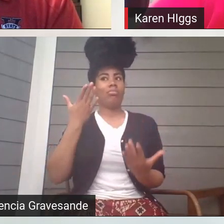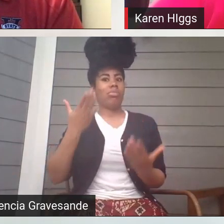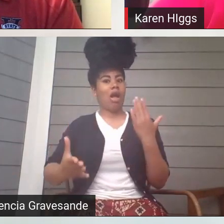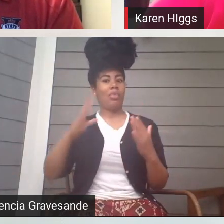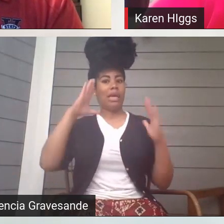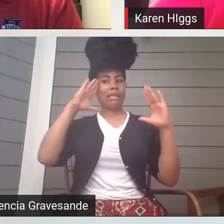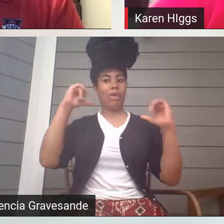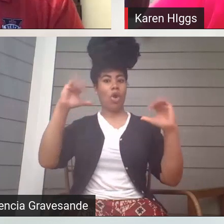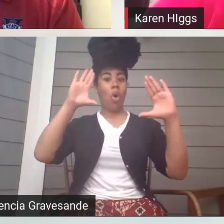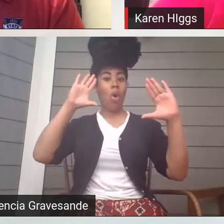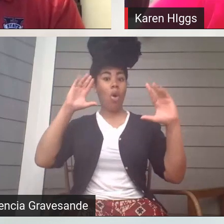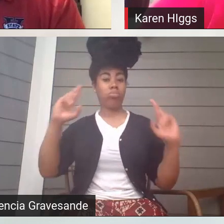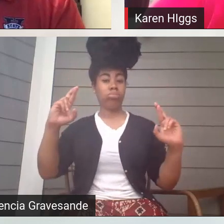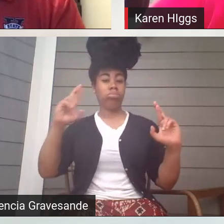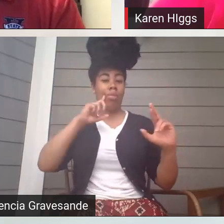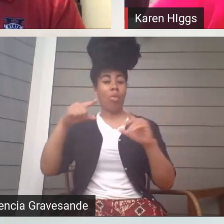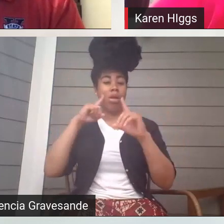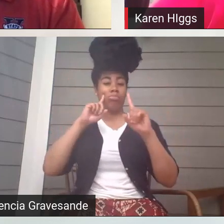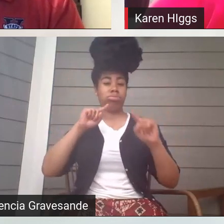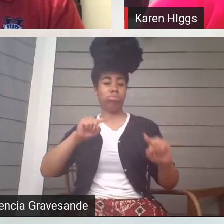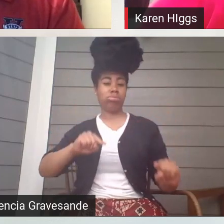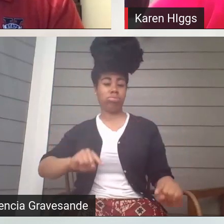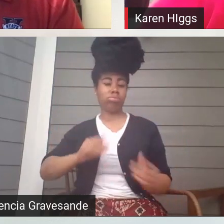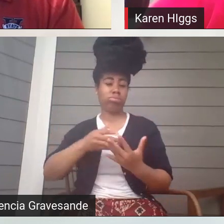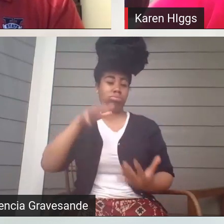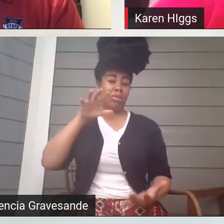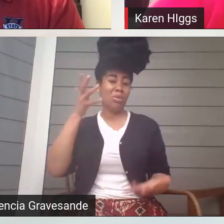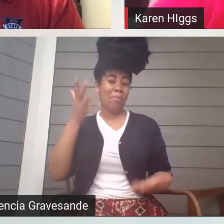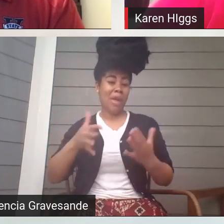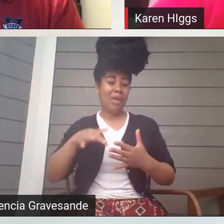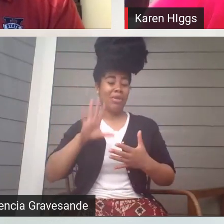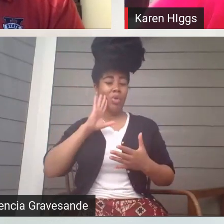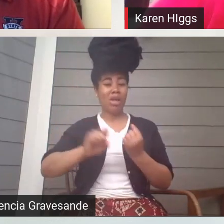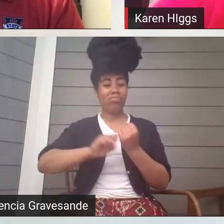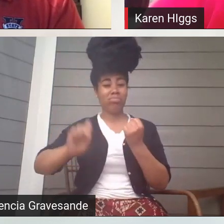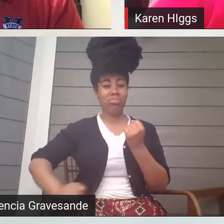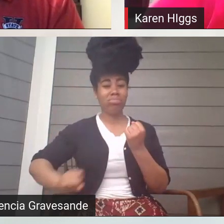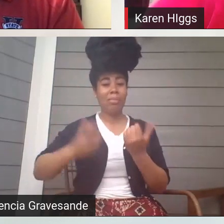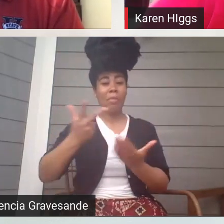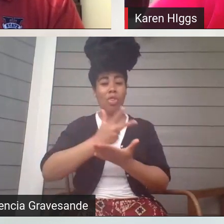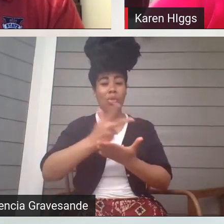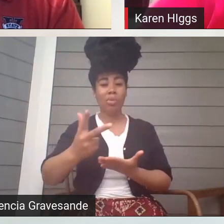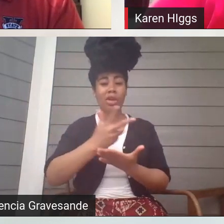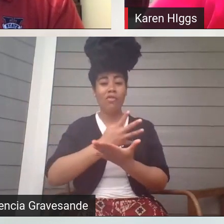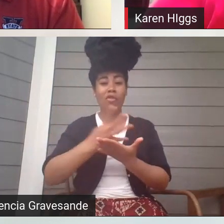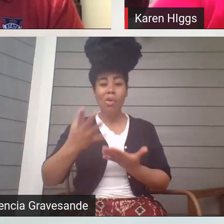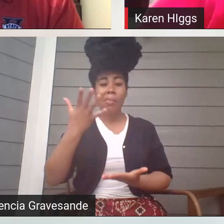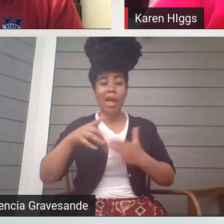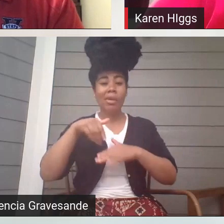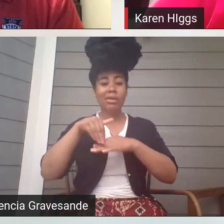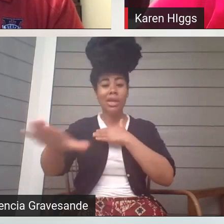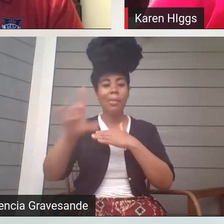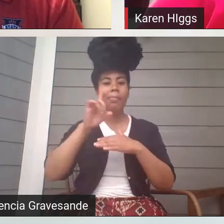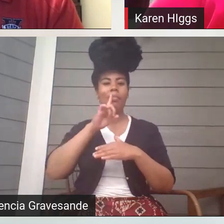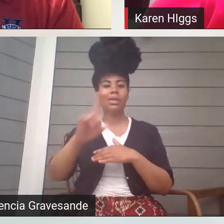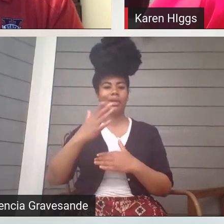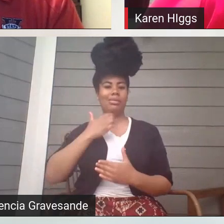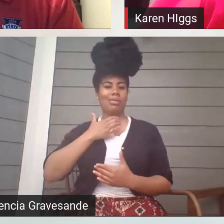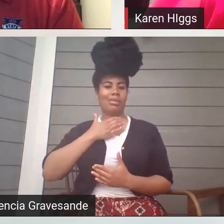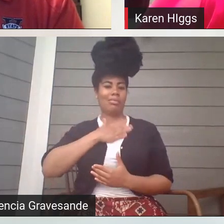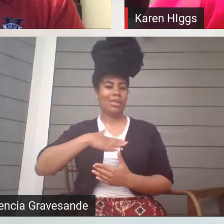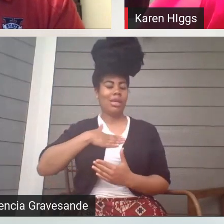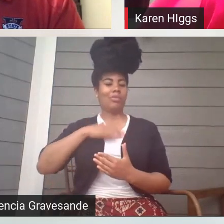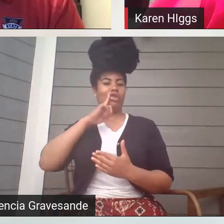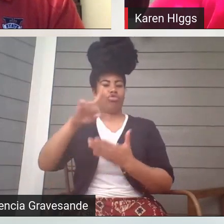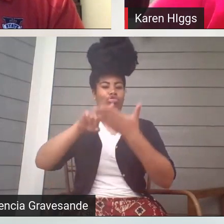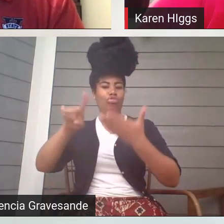doing this work. So it may take us 2 to 3 weeks, but do keep an eye on your email. We'll let you know when it's ready. A couple of other things